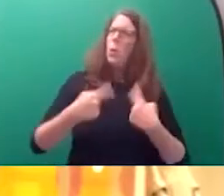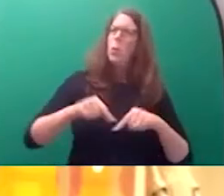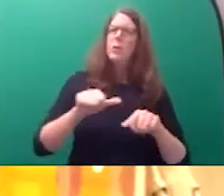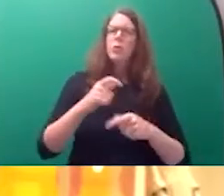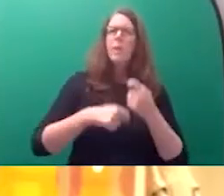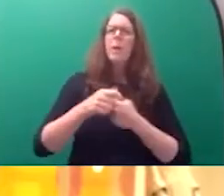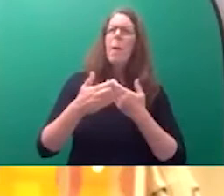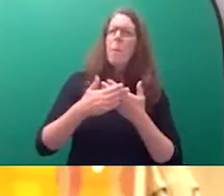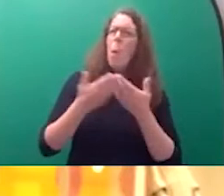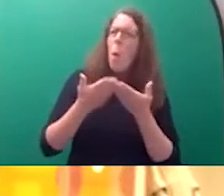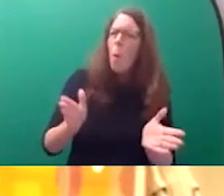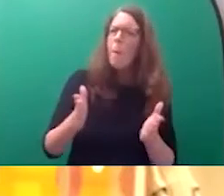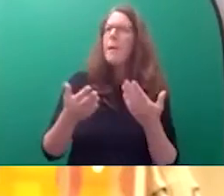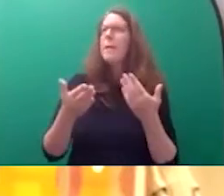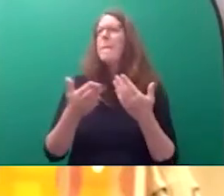about things. And